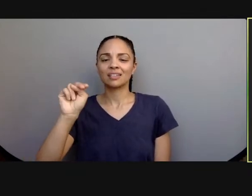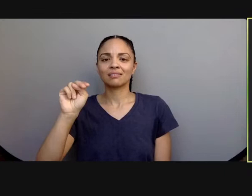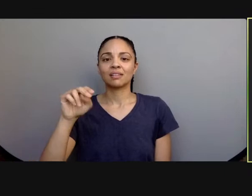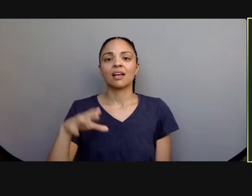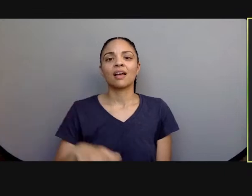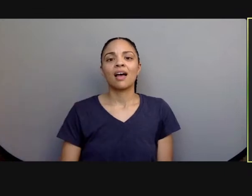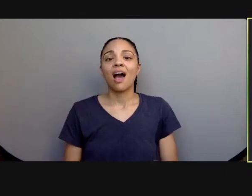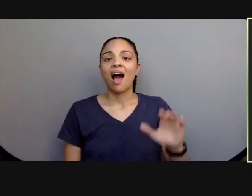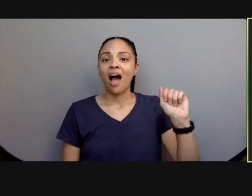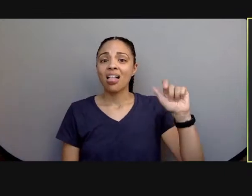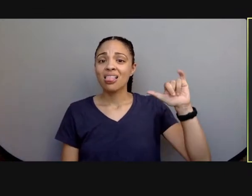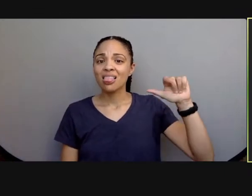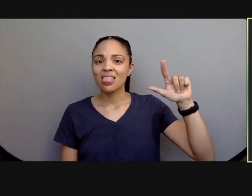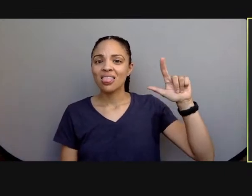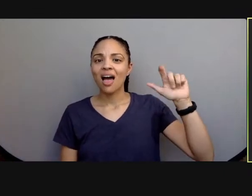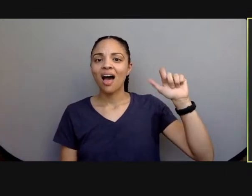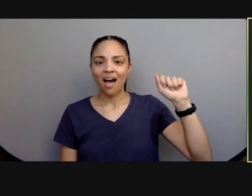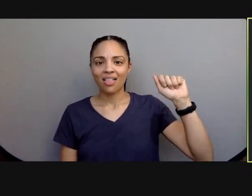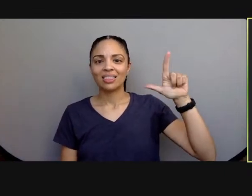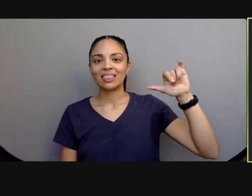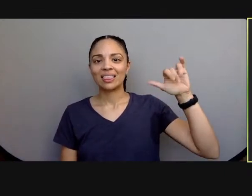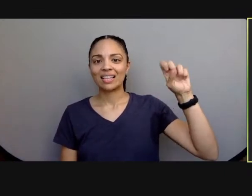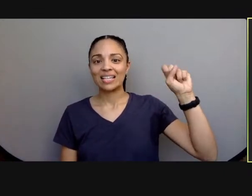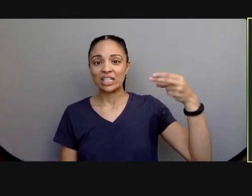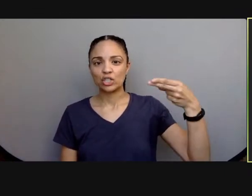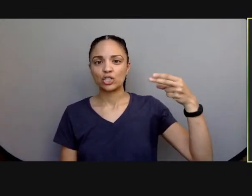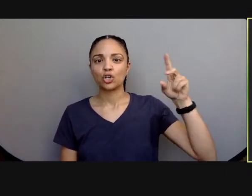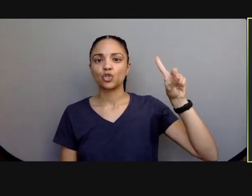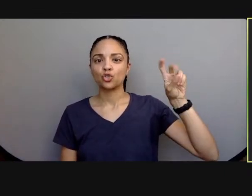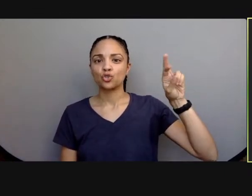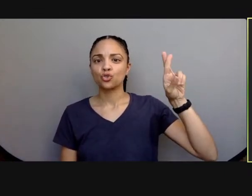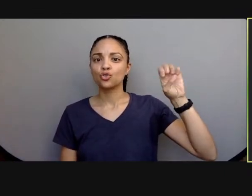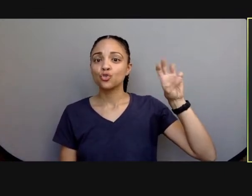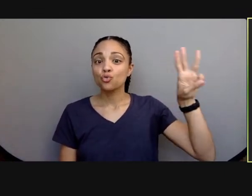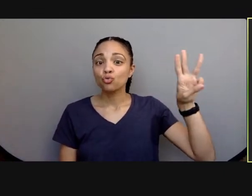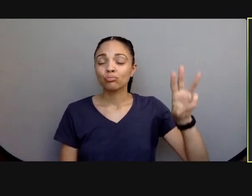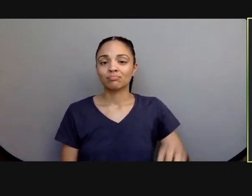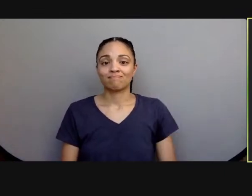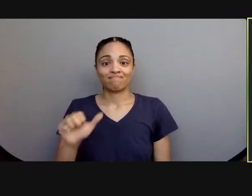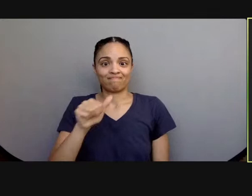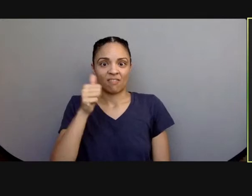Maya Abney, who you've probably seen in the Black Panther movies as Dora Milaje.